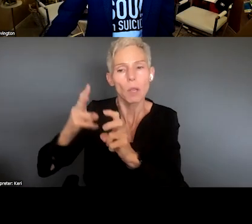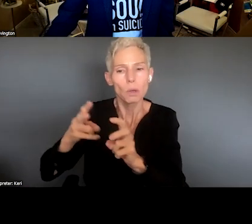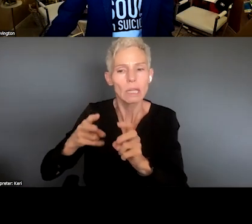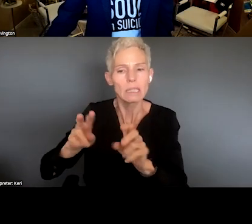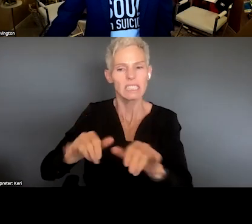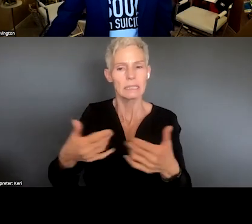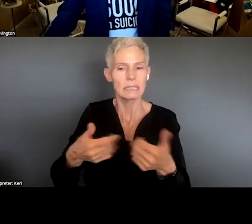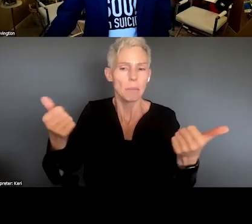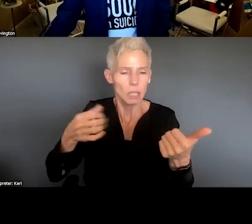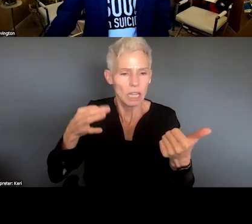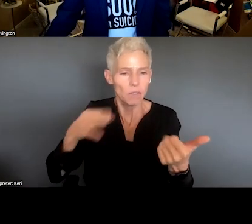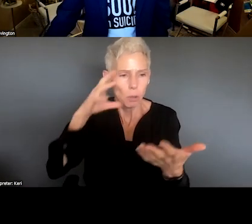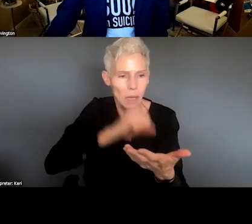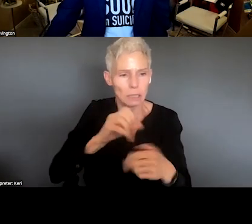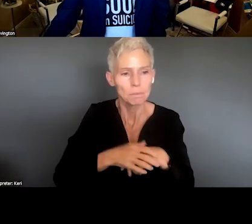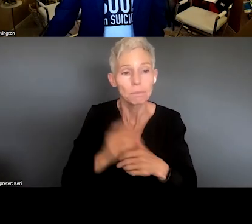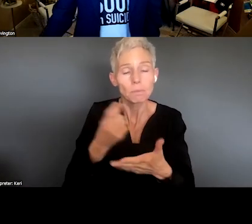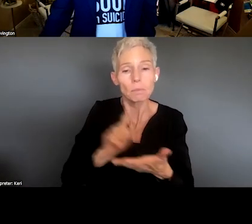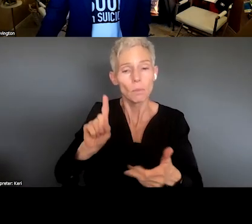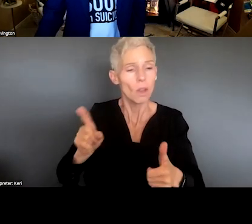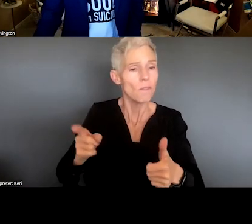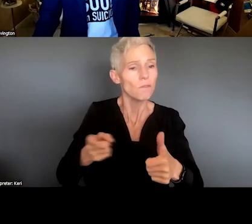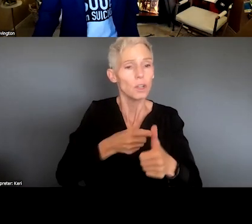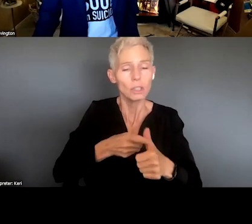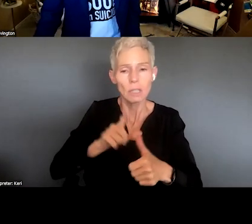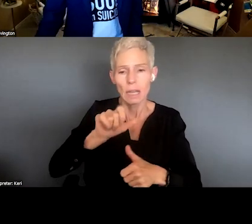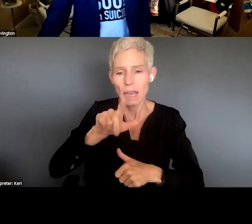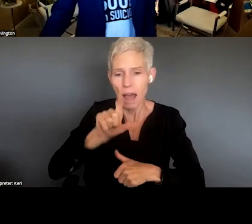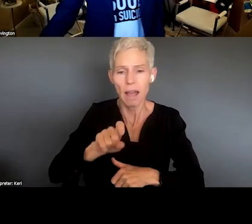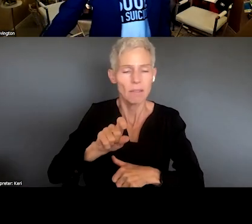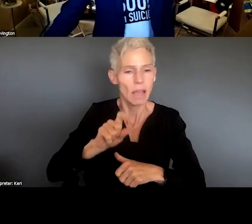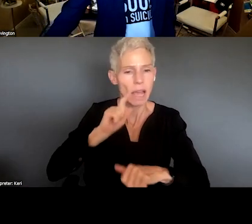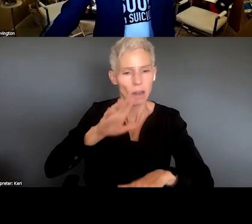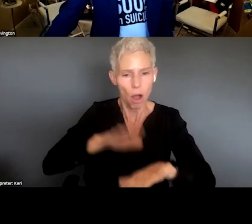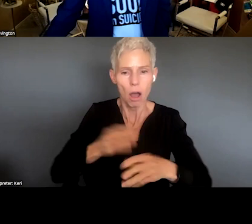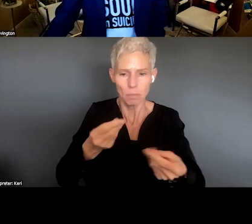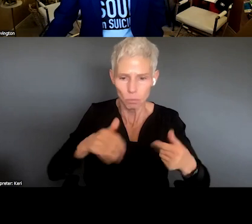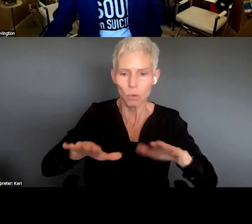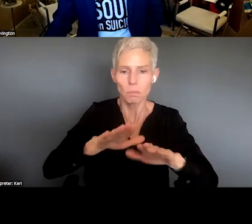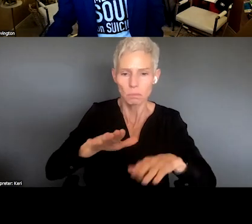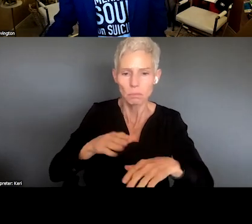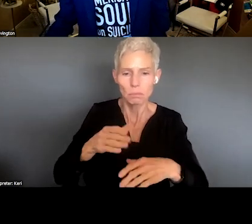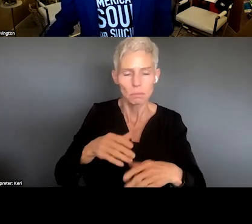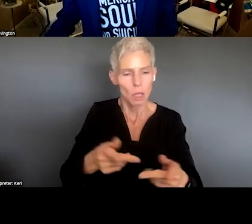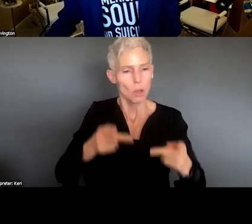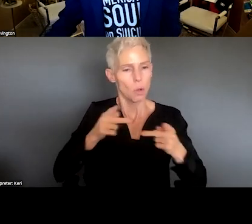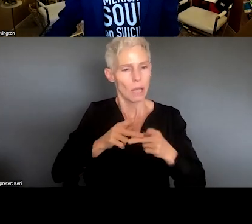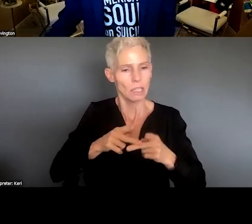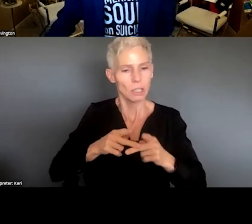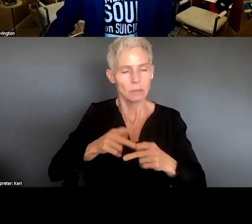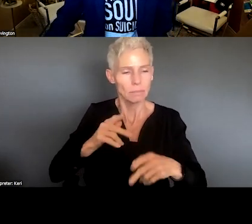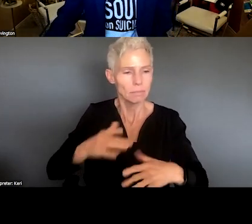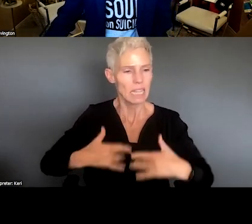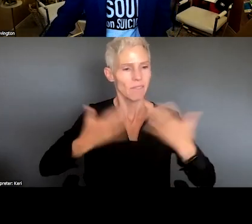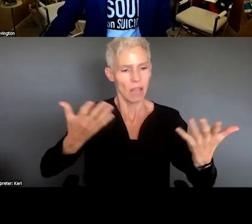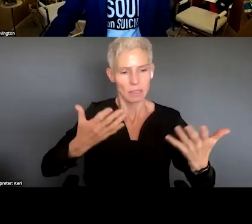Now, last week was our first live and on location event. Justin Shelby, Kristen Ellis, and Karen